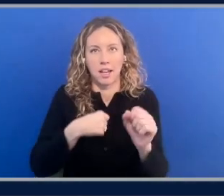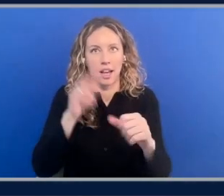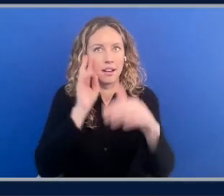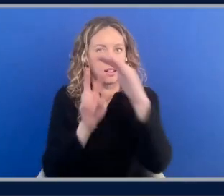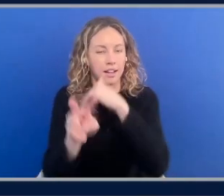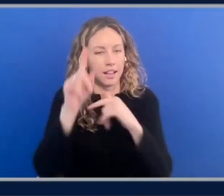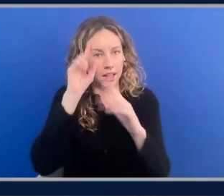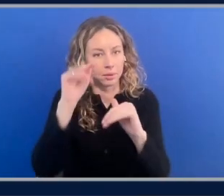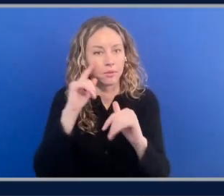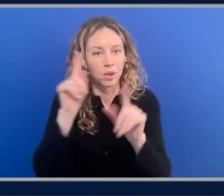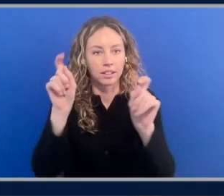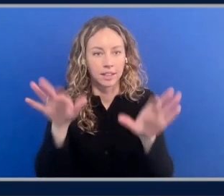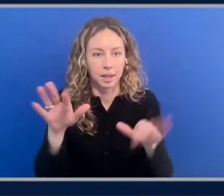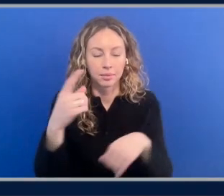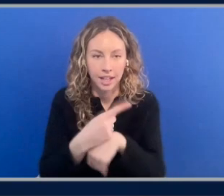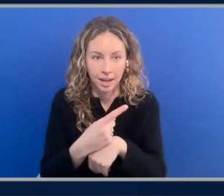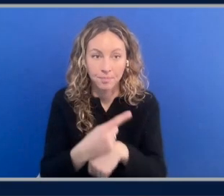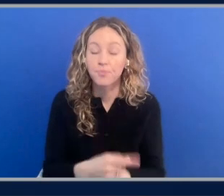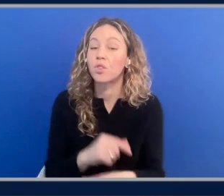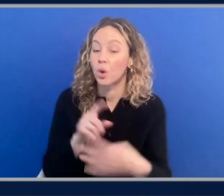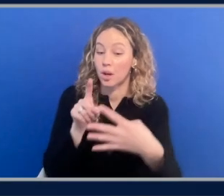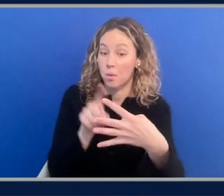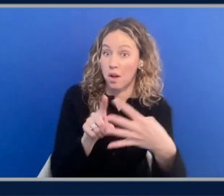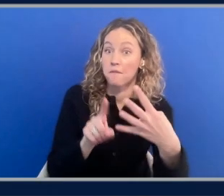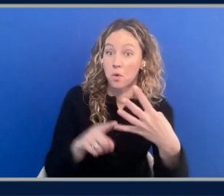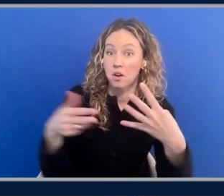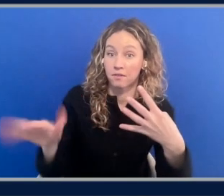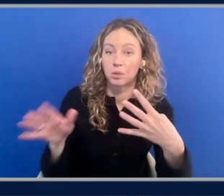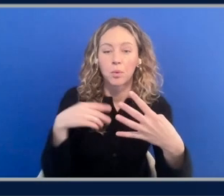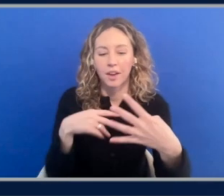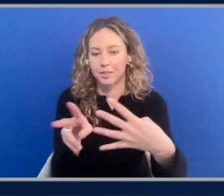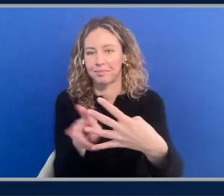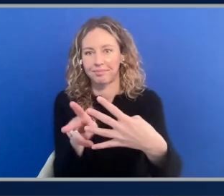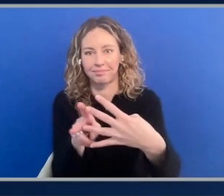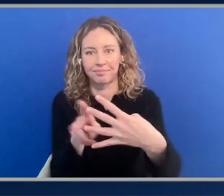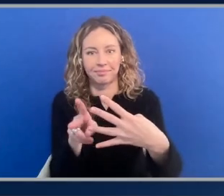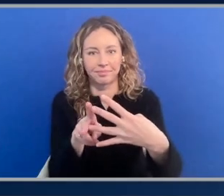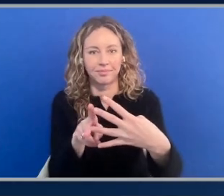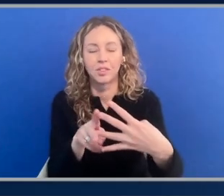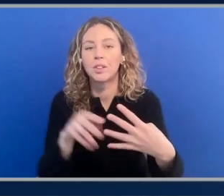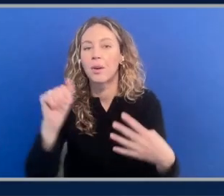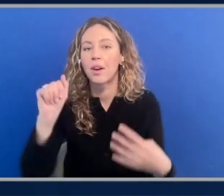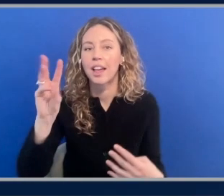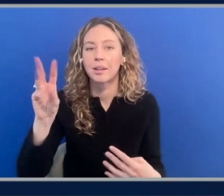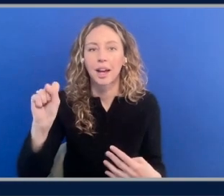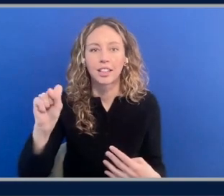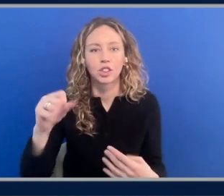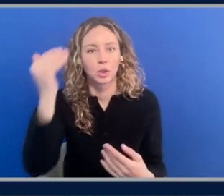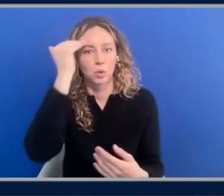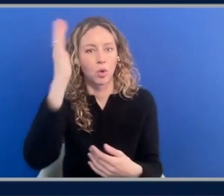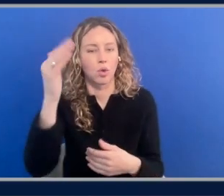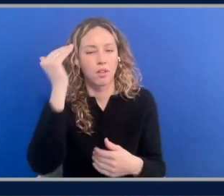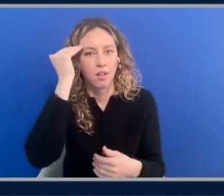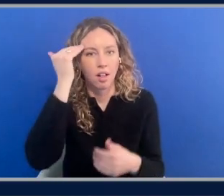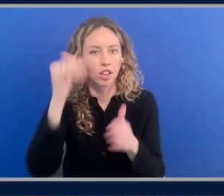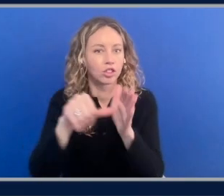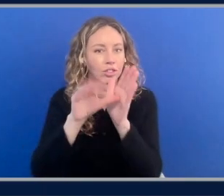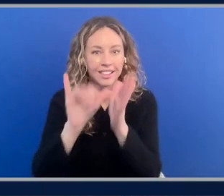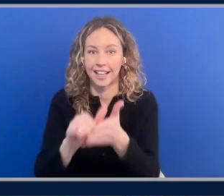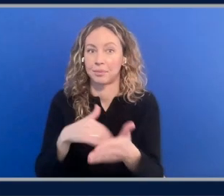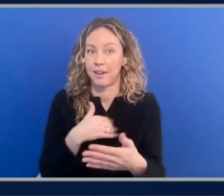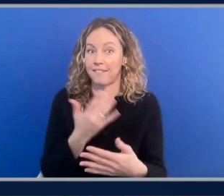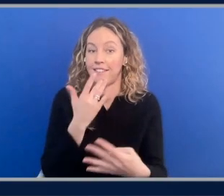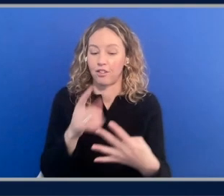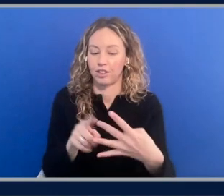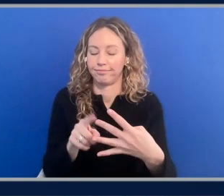mentioned the questions in step 1 and step 4, but we have a couple more steps in between that. So refresh your AWS knowledge and skills, and that's actually my favorite. I mean,